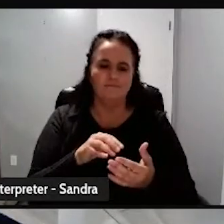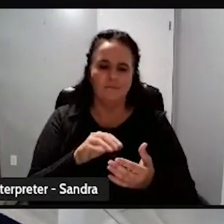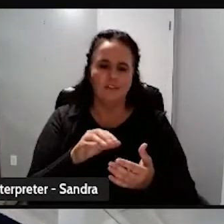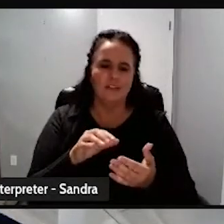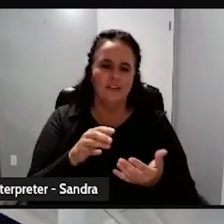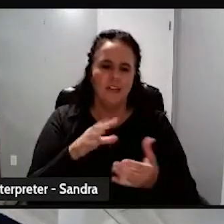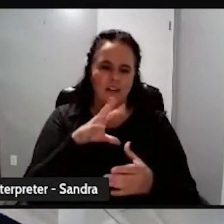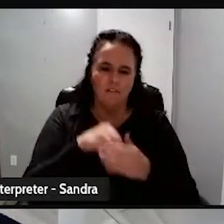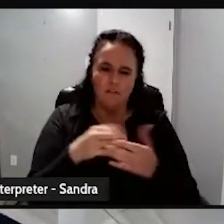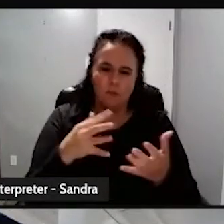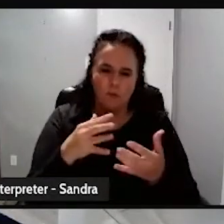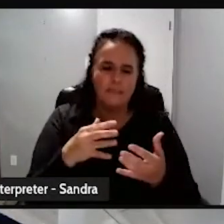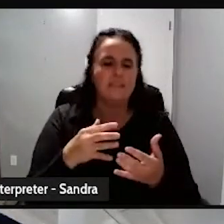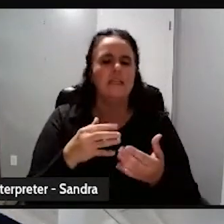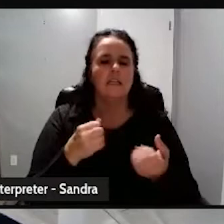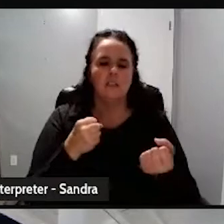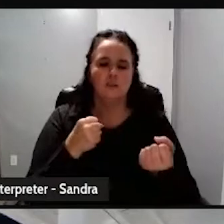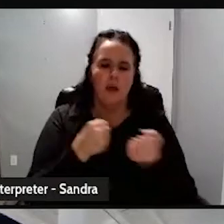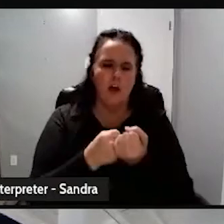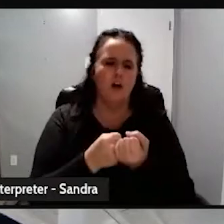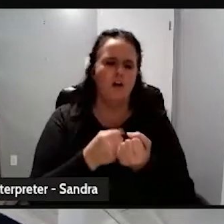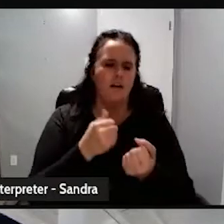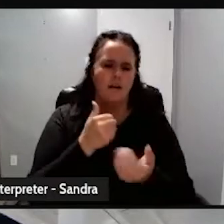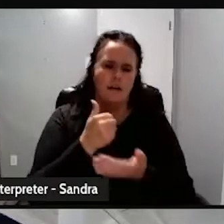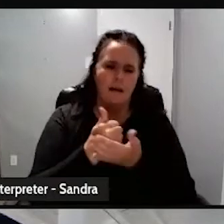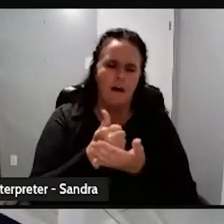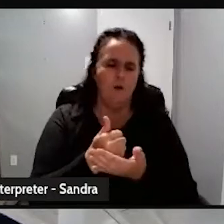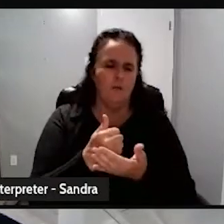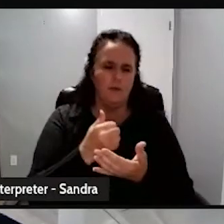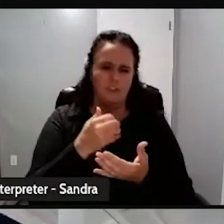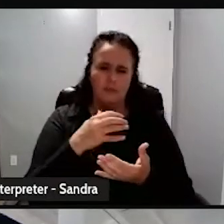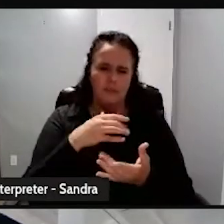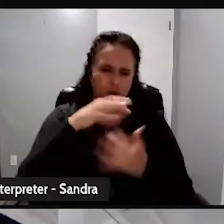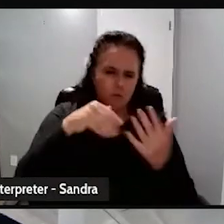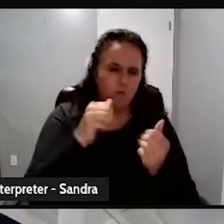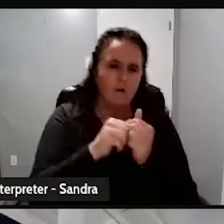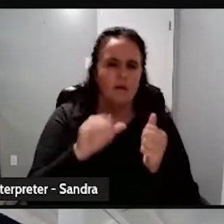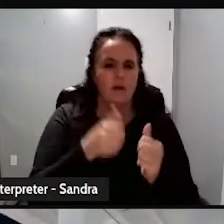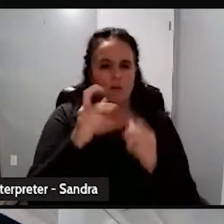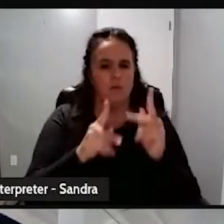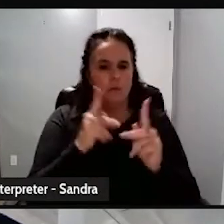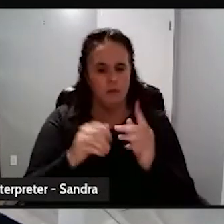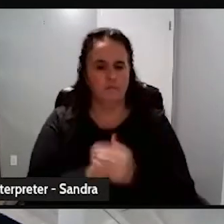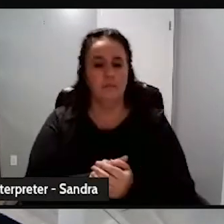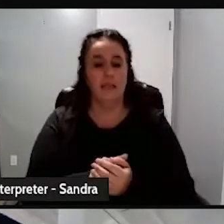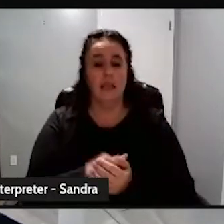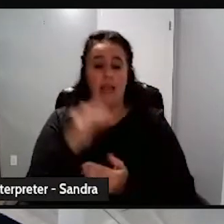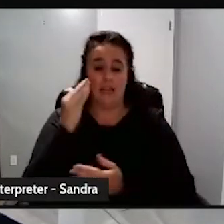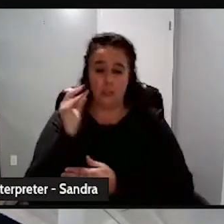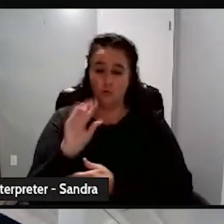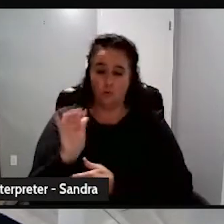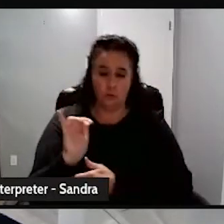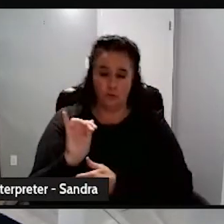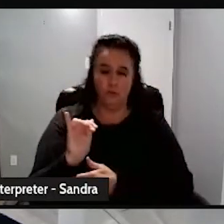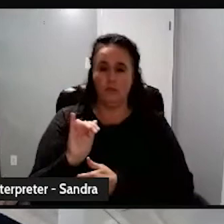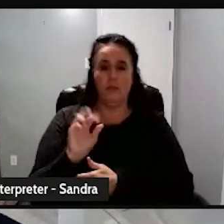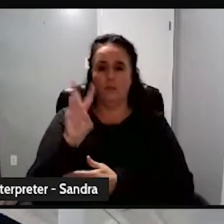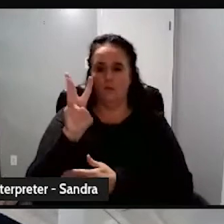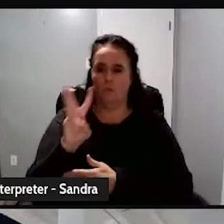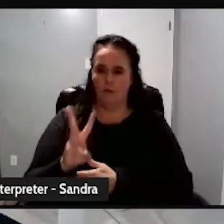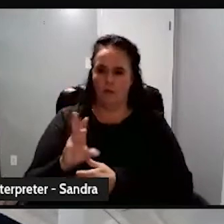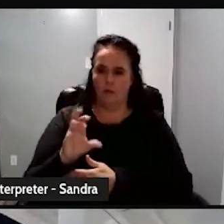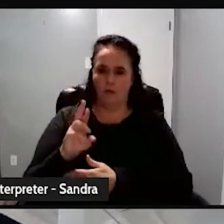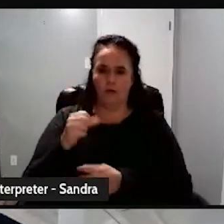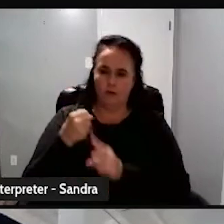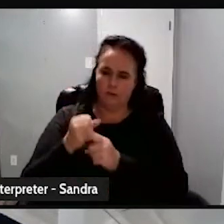you believe in science and the coming climate crisis is real, We can't solve these problems